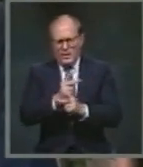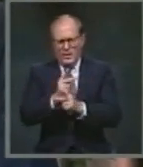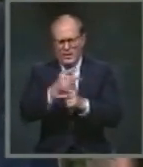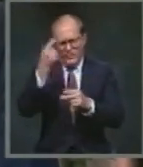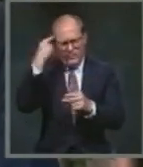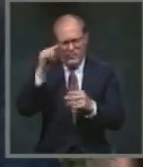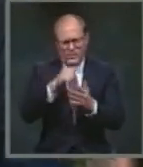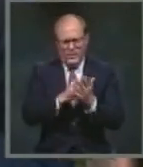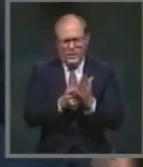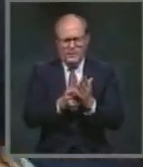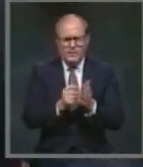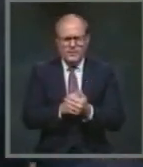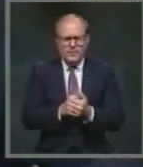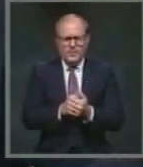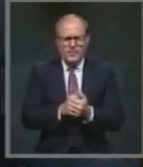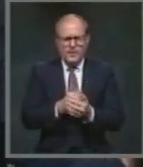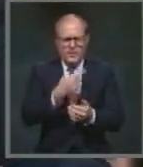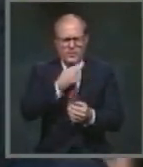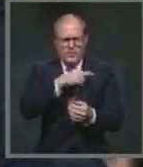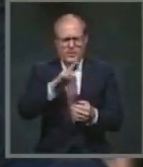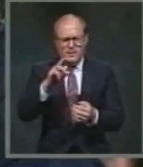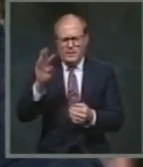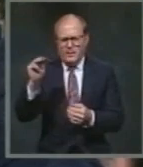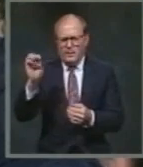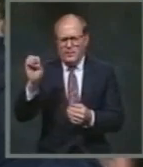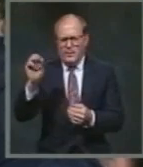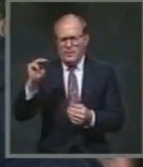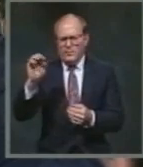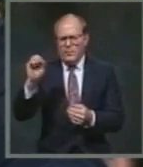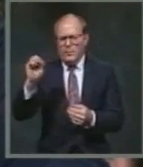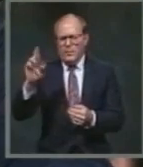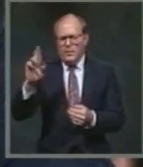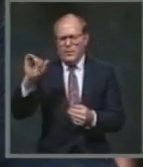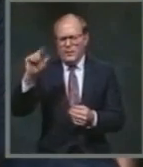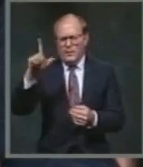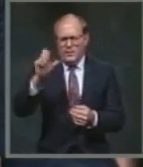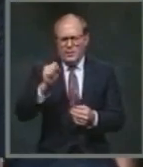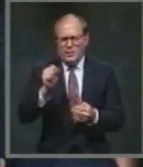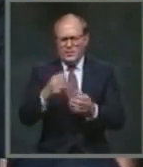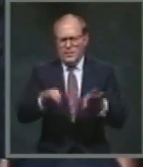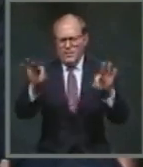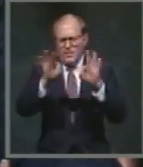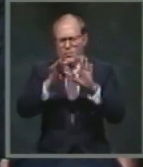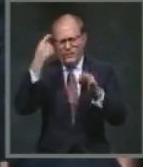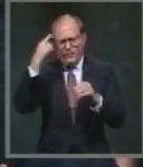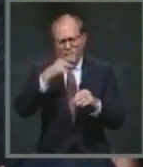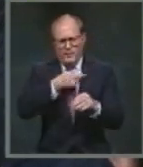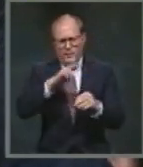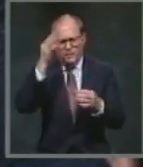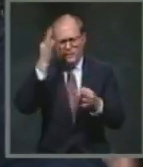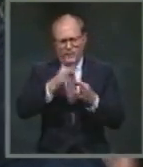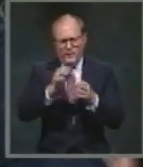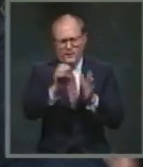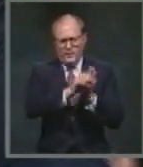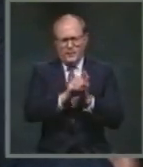memorials. Religious memorials are essential to the continuance of religious faith. For